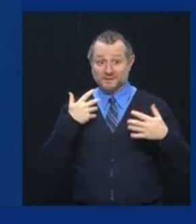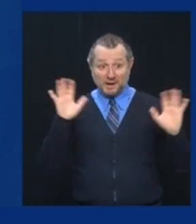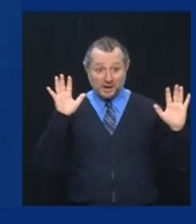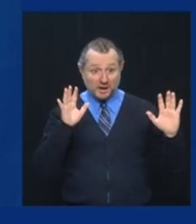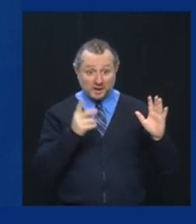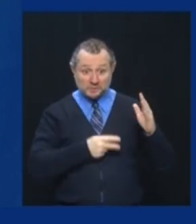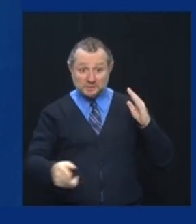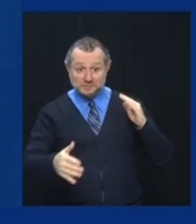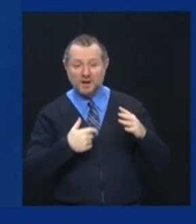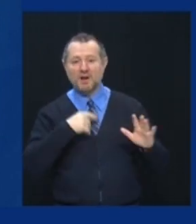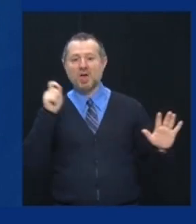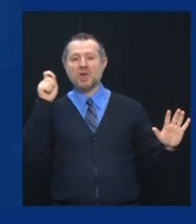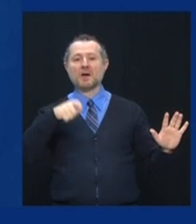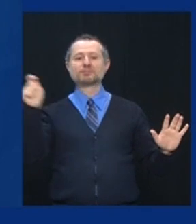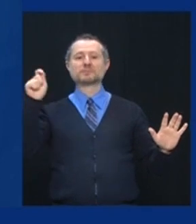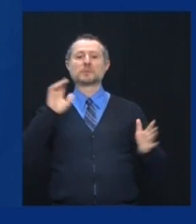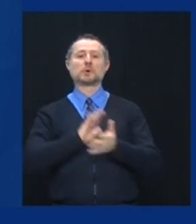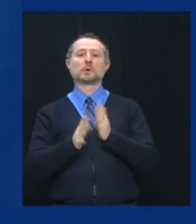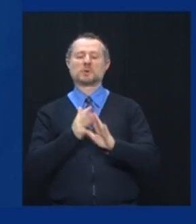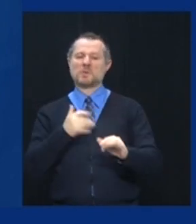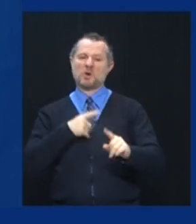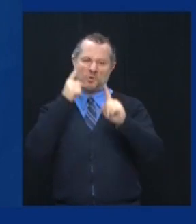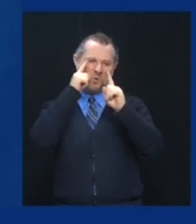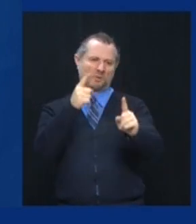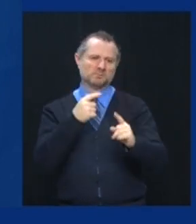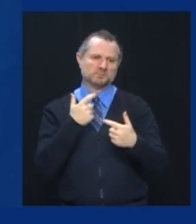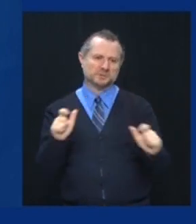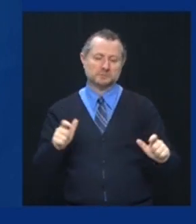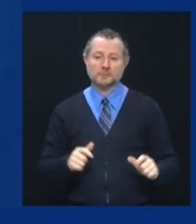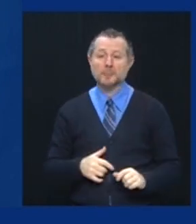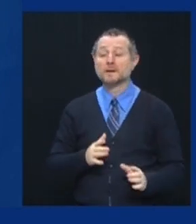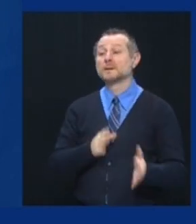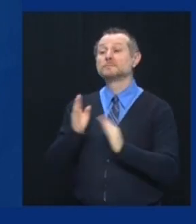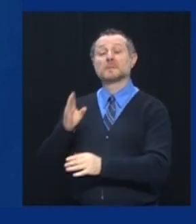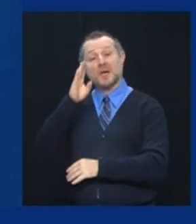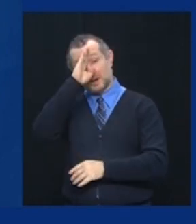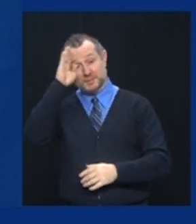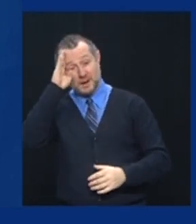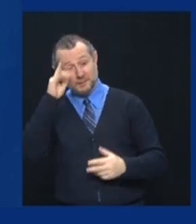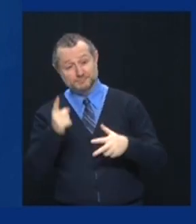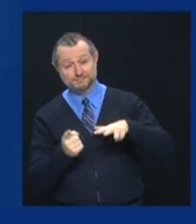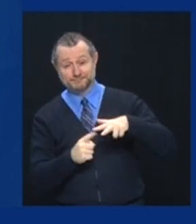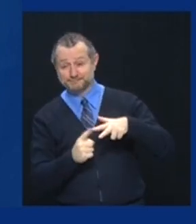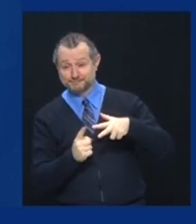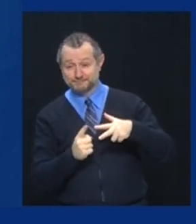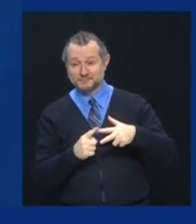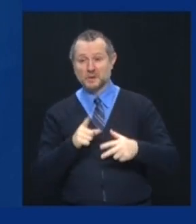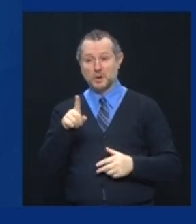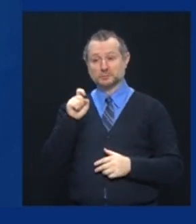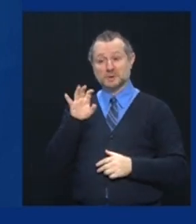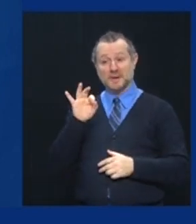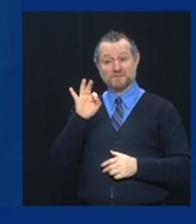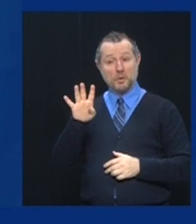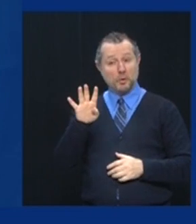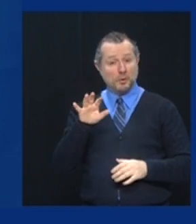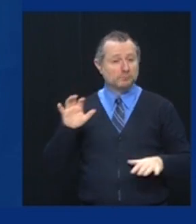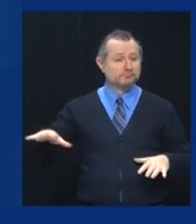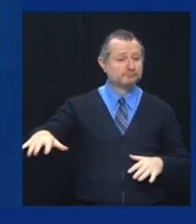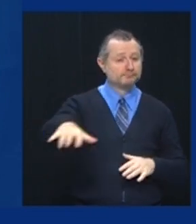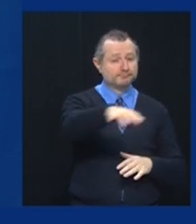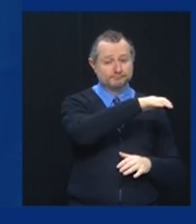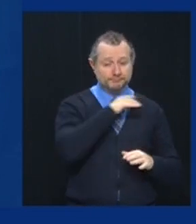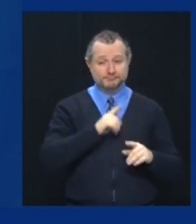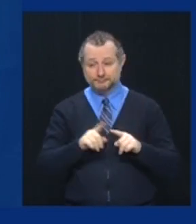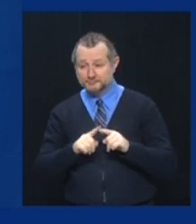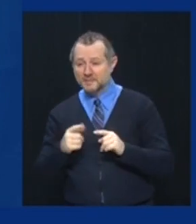You then go to the hospitals. 194 hospitals, 24 public hospitals, 170 private